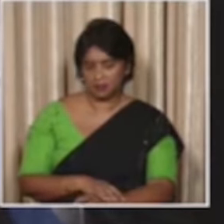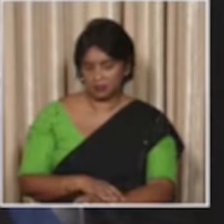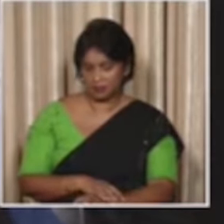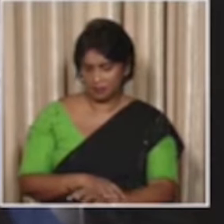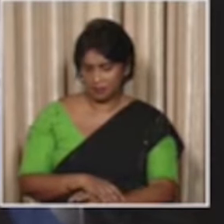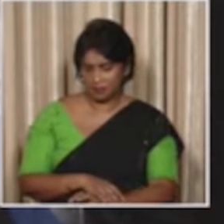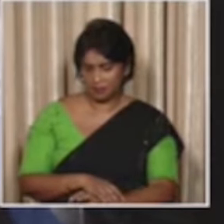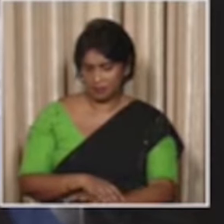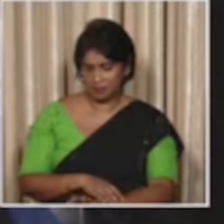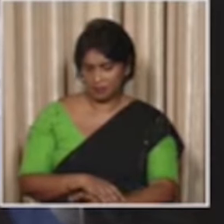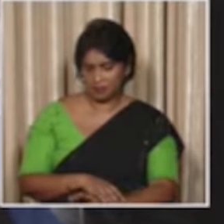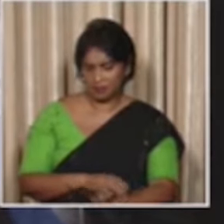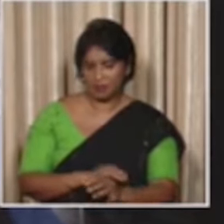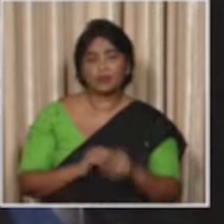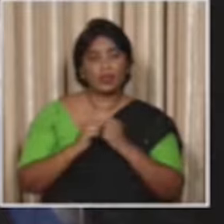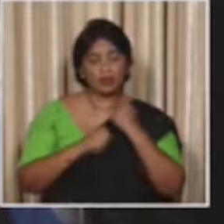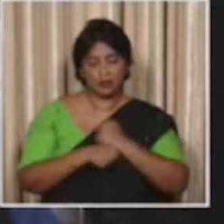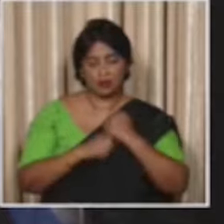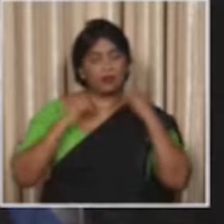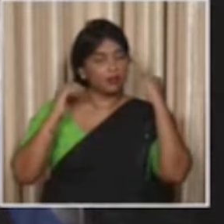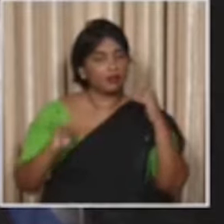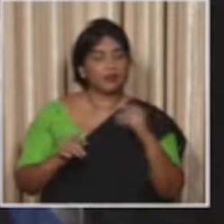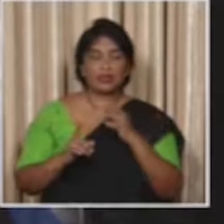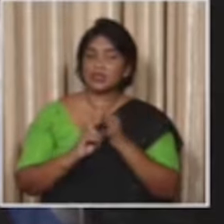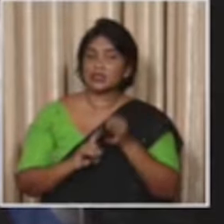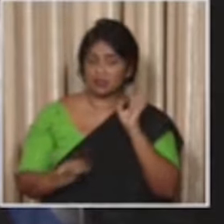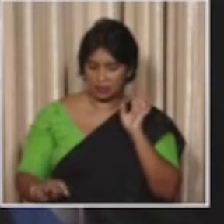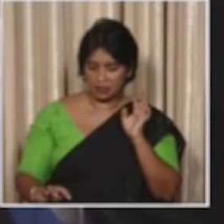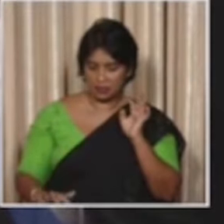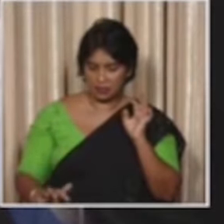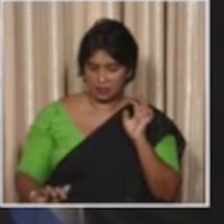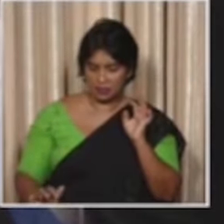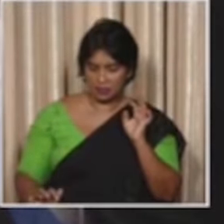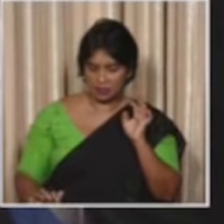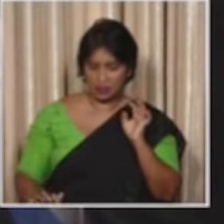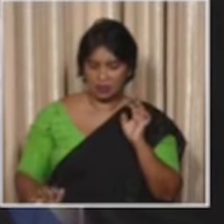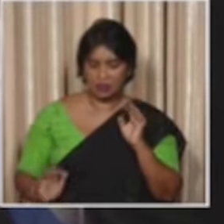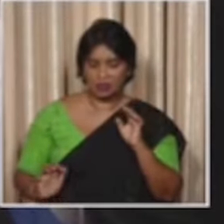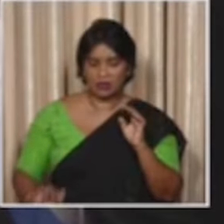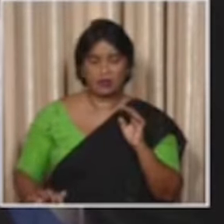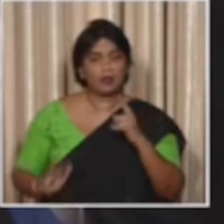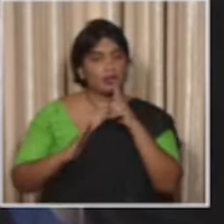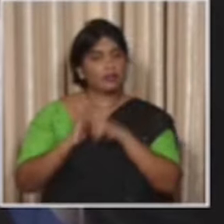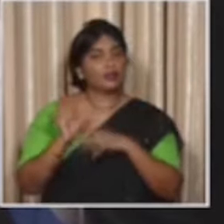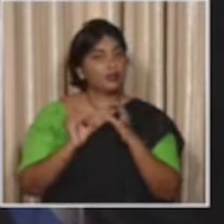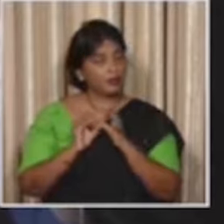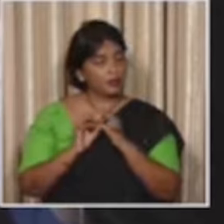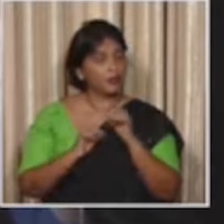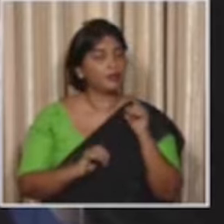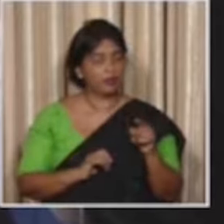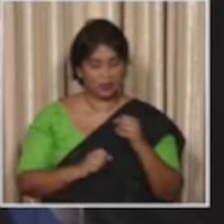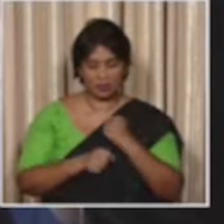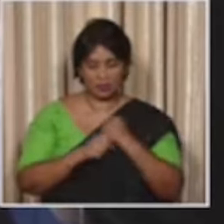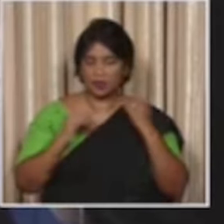the by President Biden, right? Bear hug diplomacy, they call it, right? That is the main